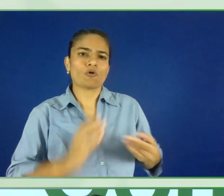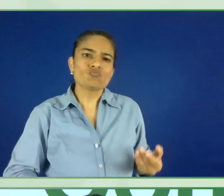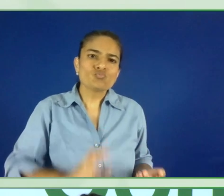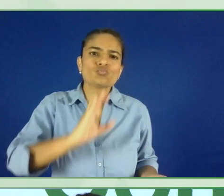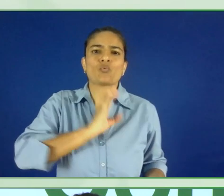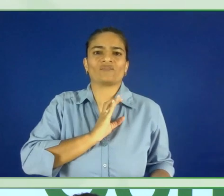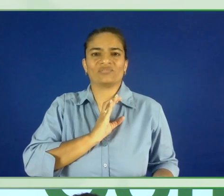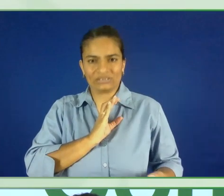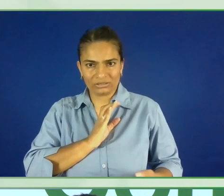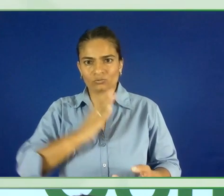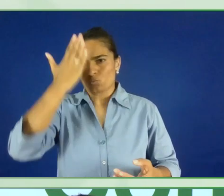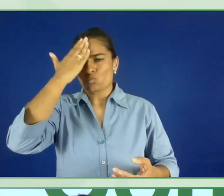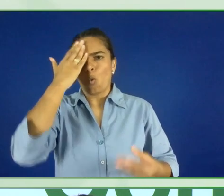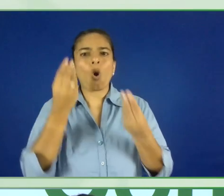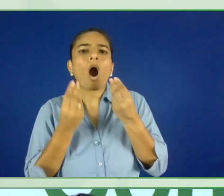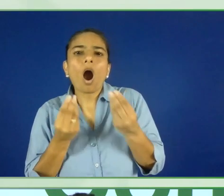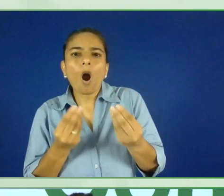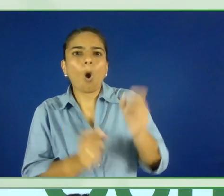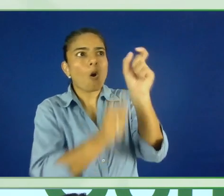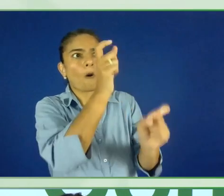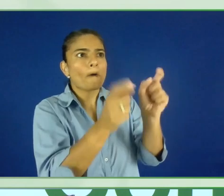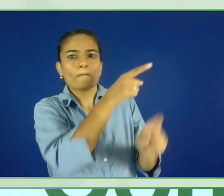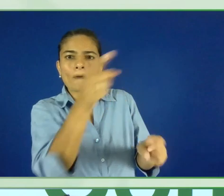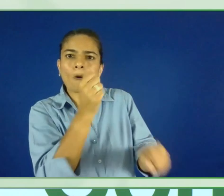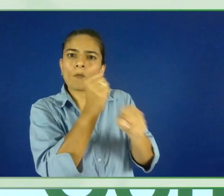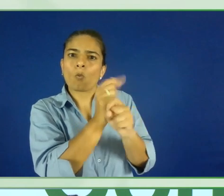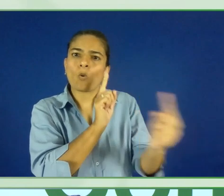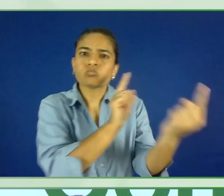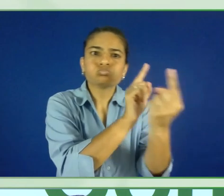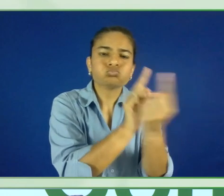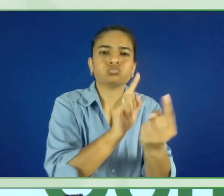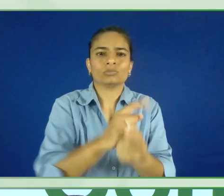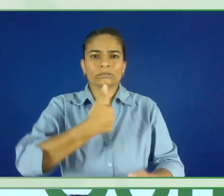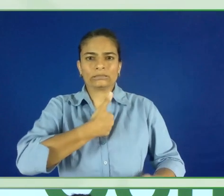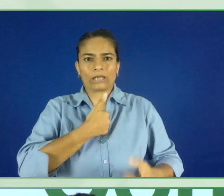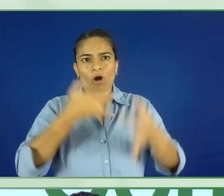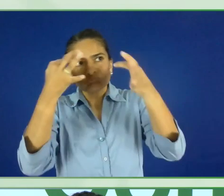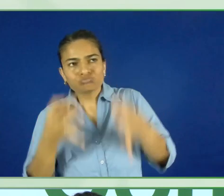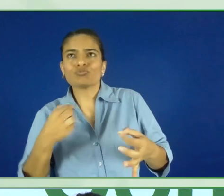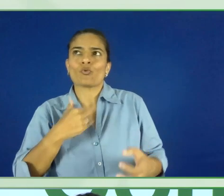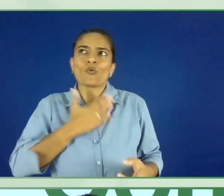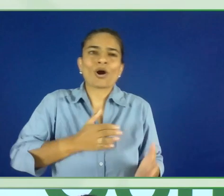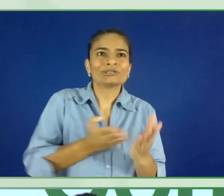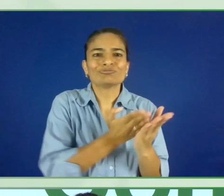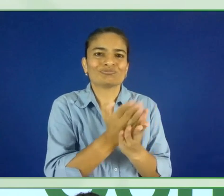path that they want to follow. We have the mentors and the organizations that they work for who are learning more about disability,